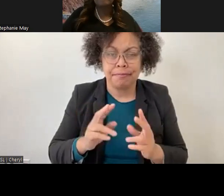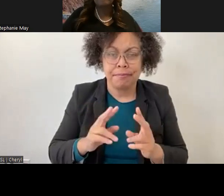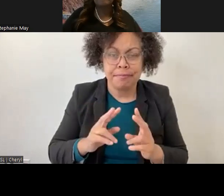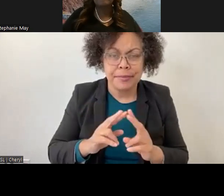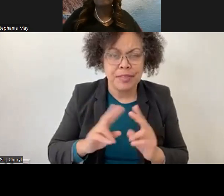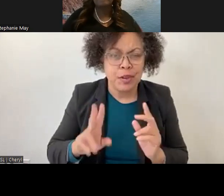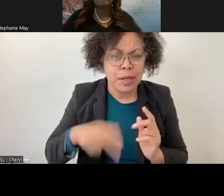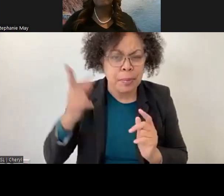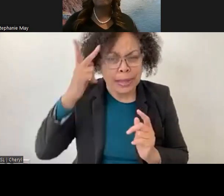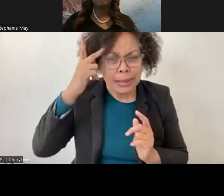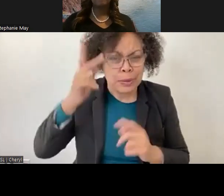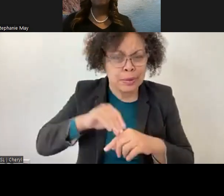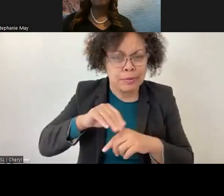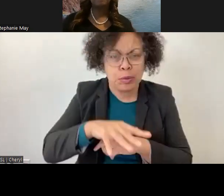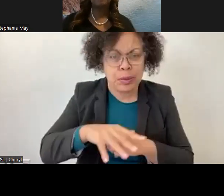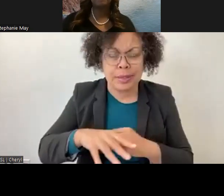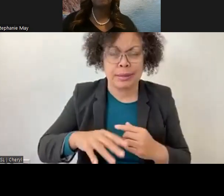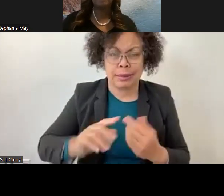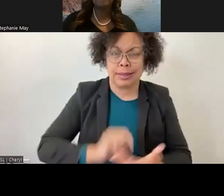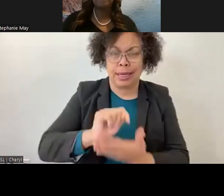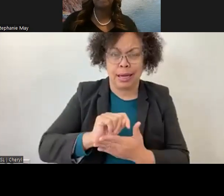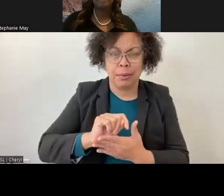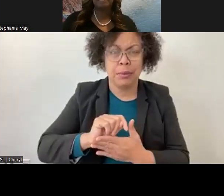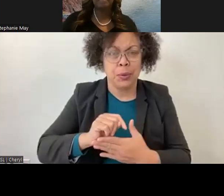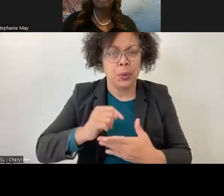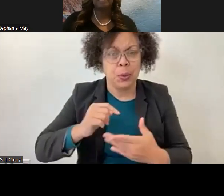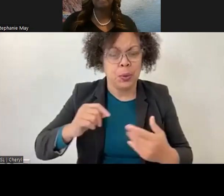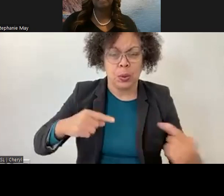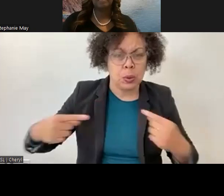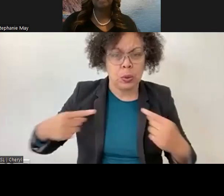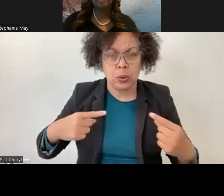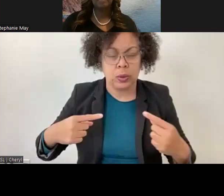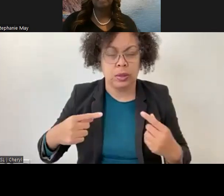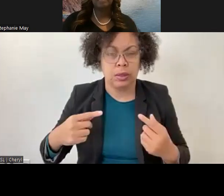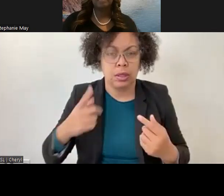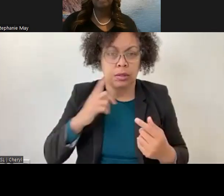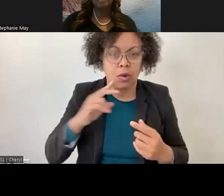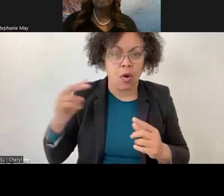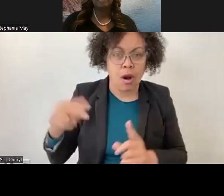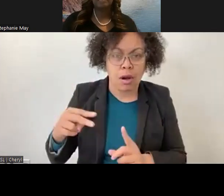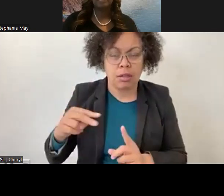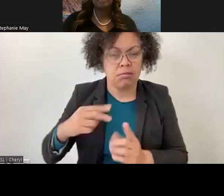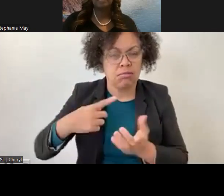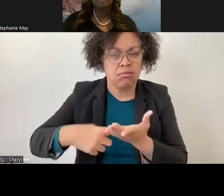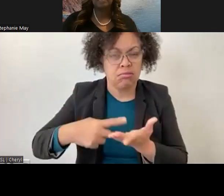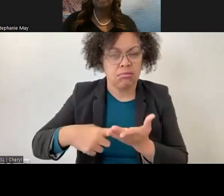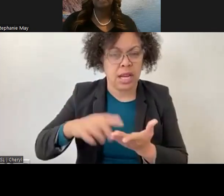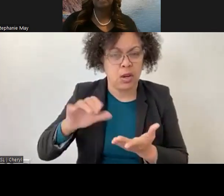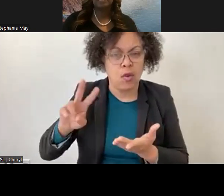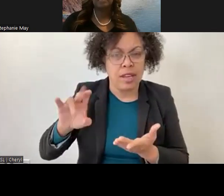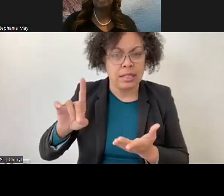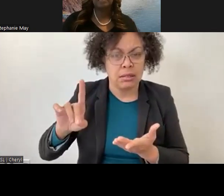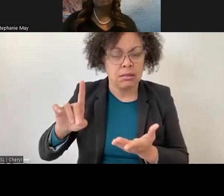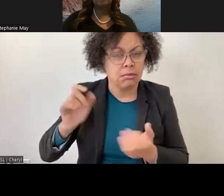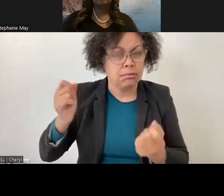politically charged times when it comes to viewpoints on COVID. I really